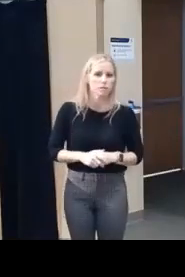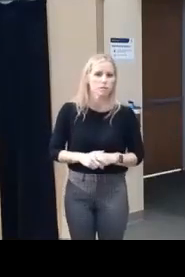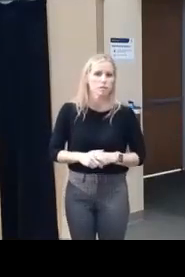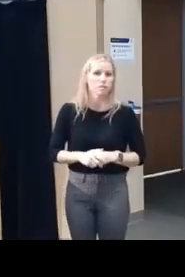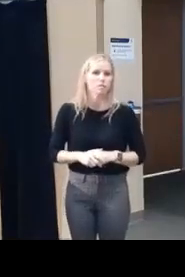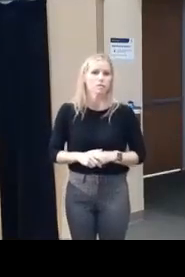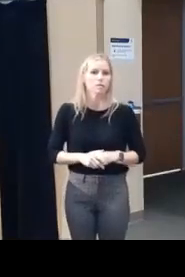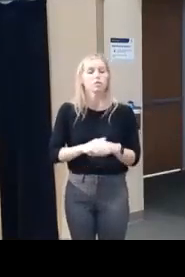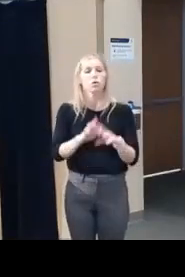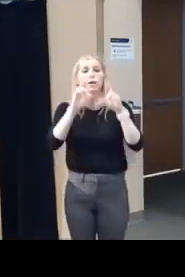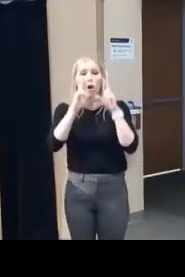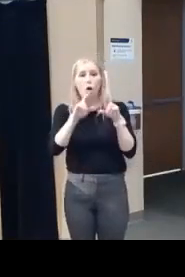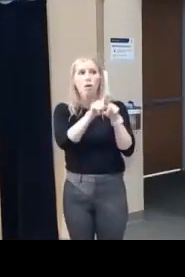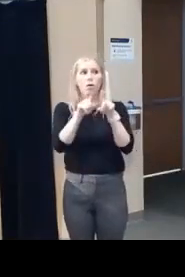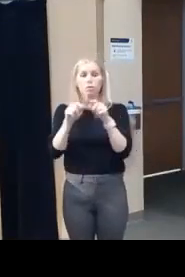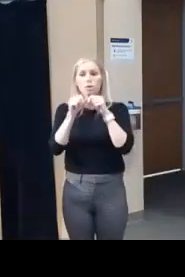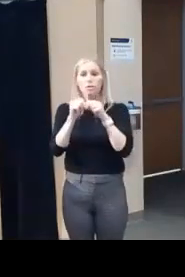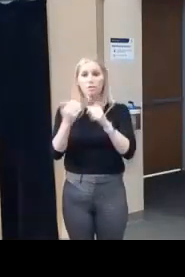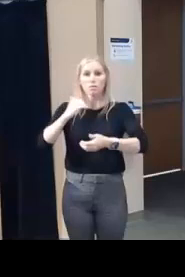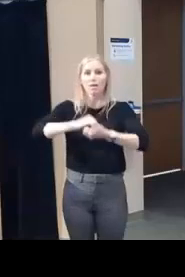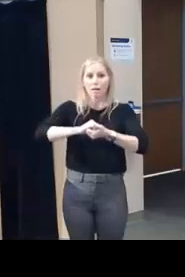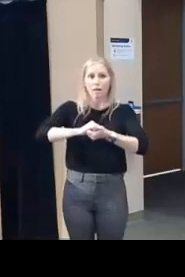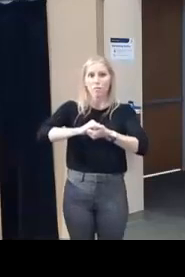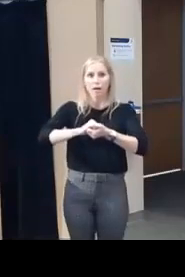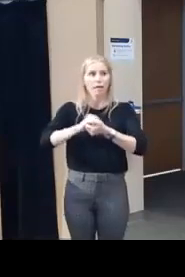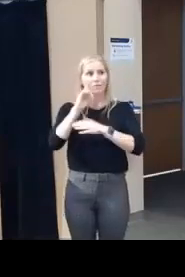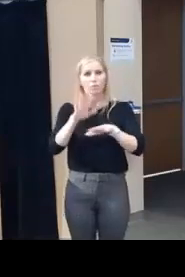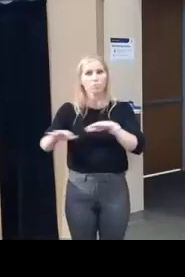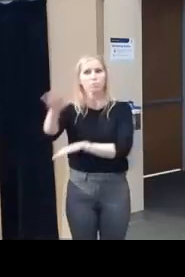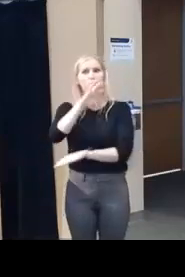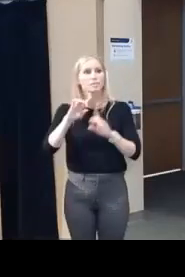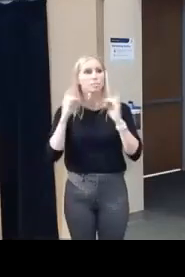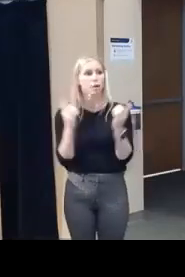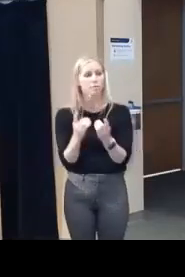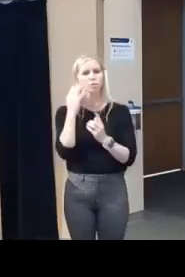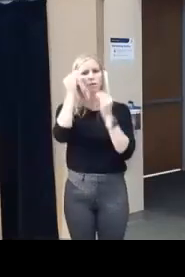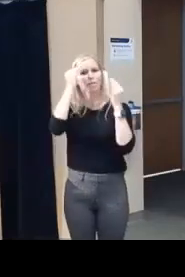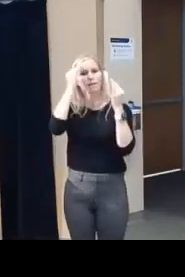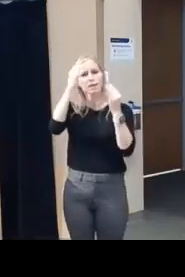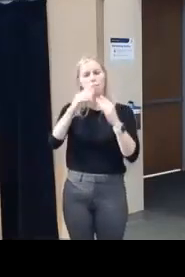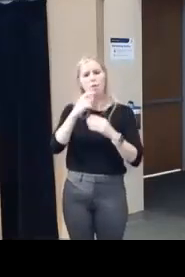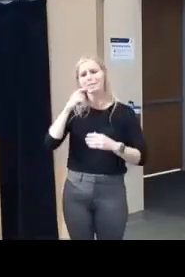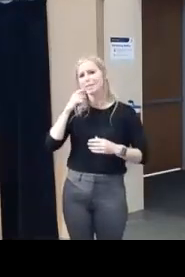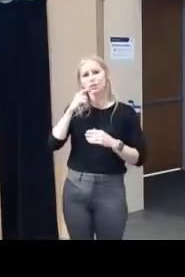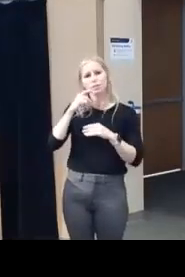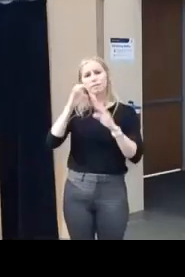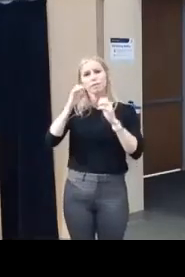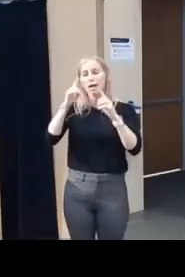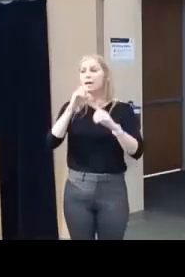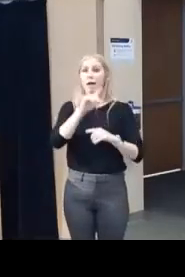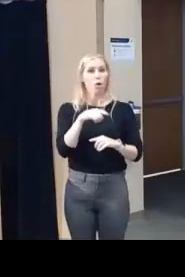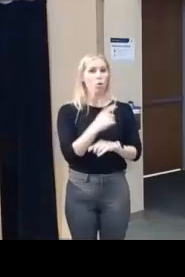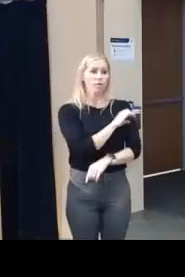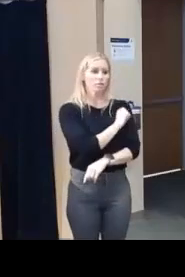We hope to also continue to collaborate throughout the department as we're thinking about addiction education, not just within Strong